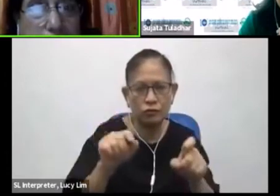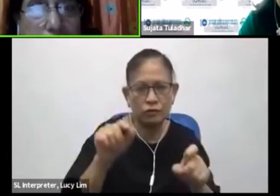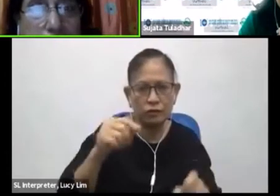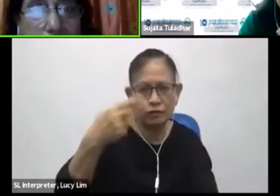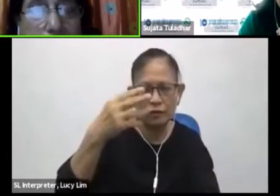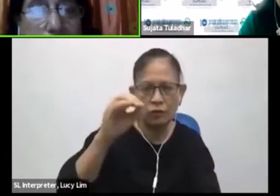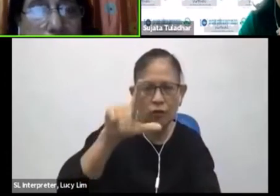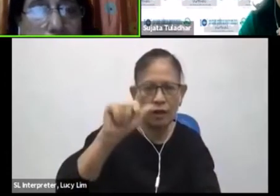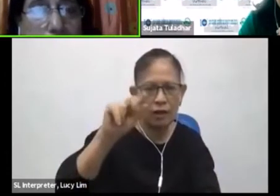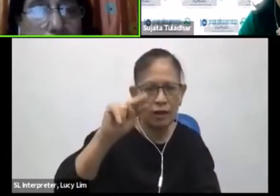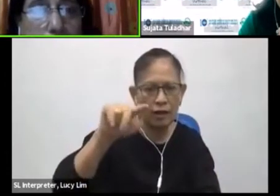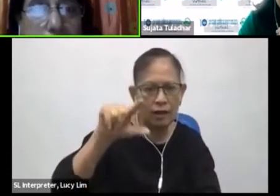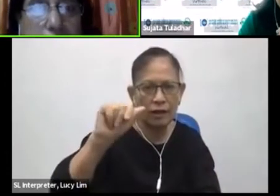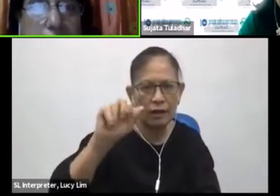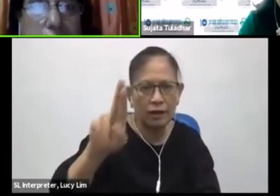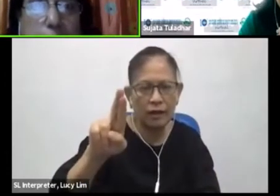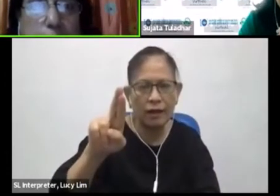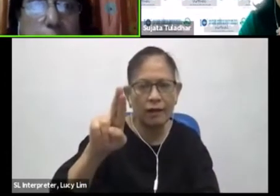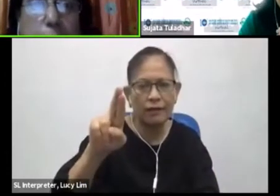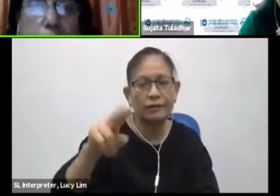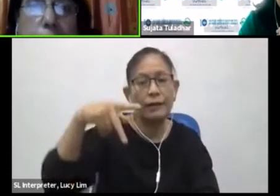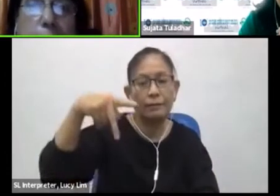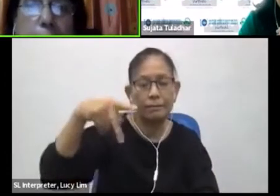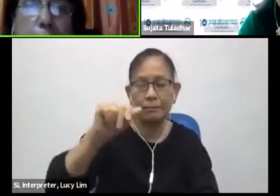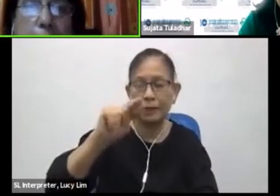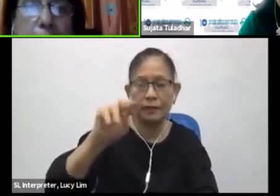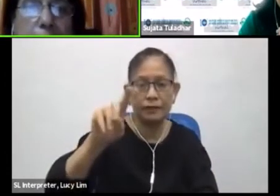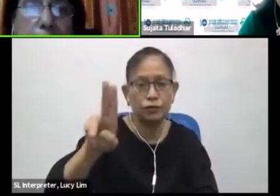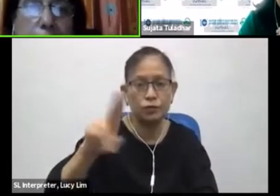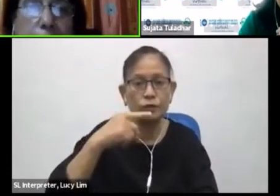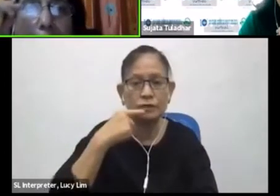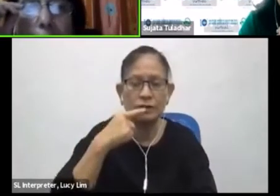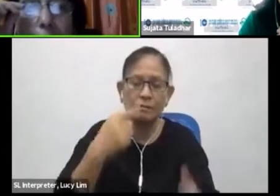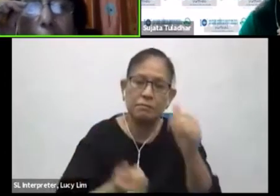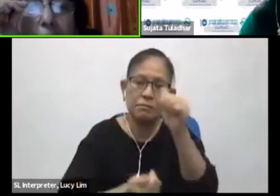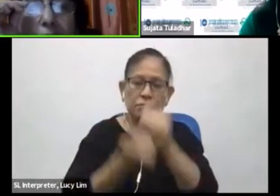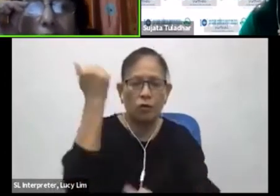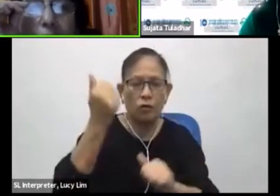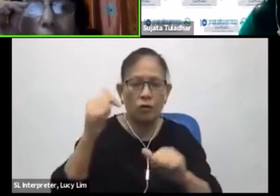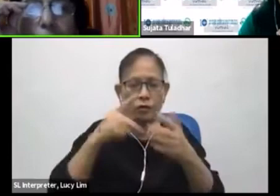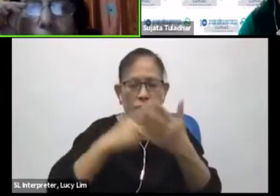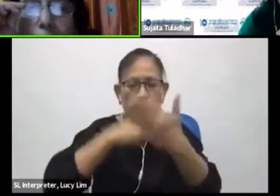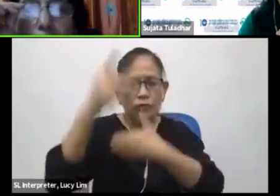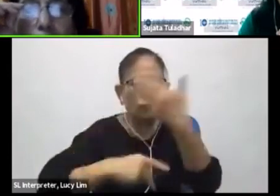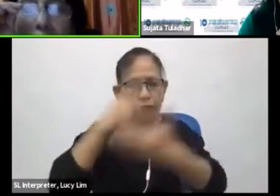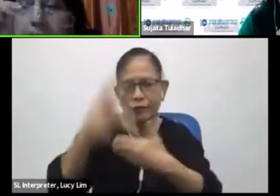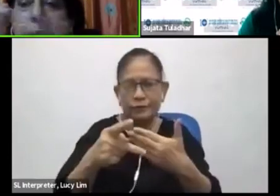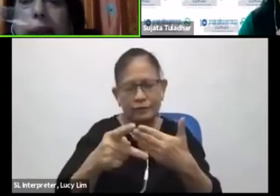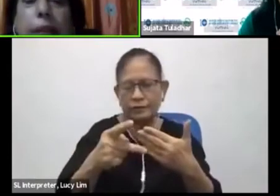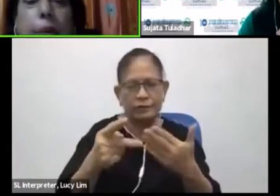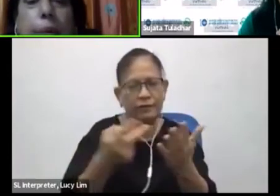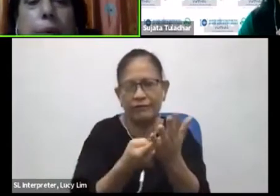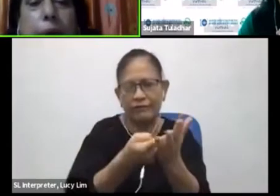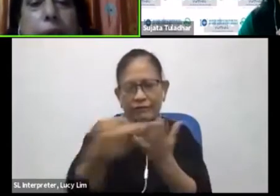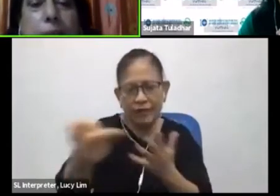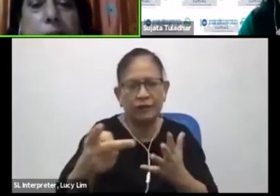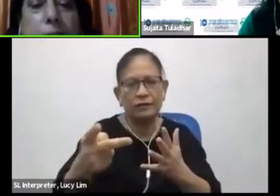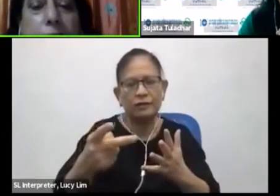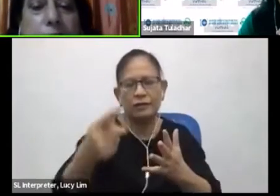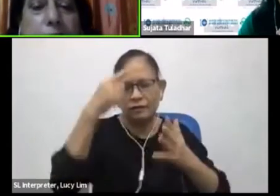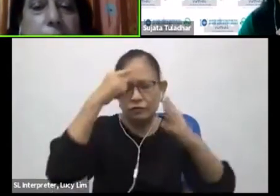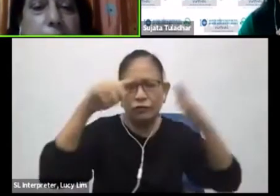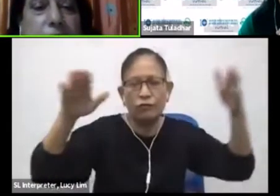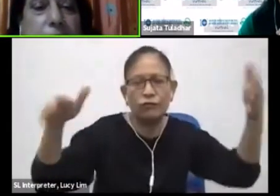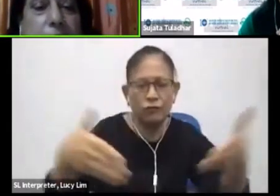Wanjik. Pandu says, most of our programs are failing to address structural issues and the root causes